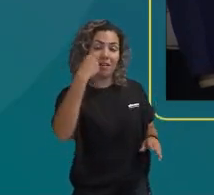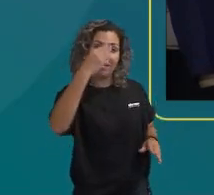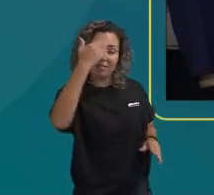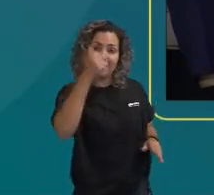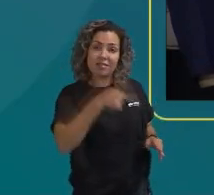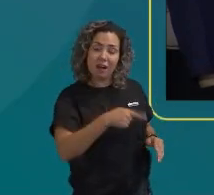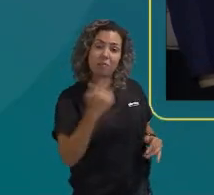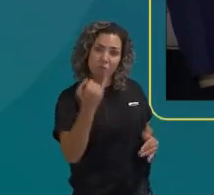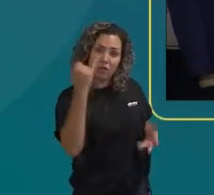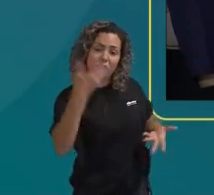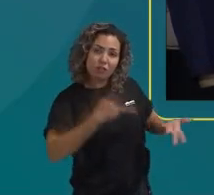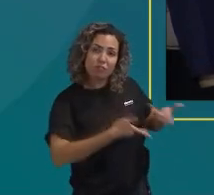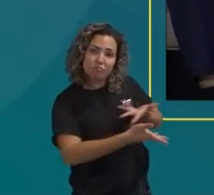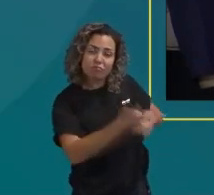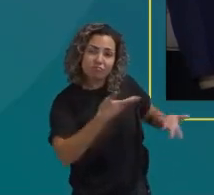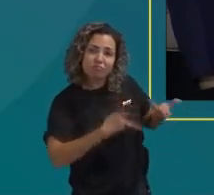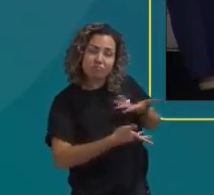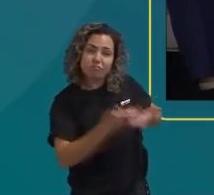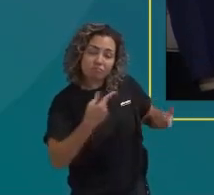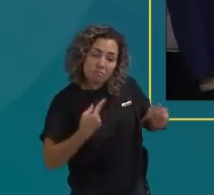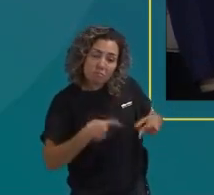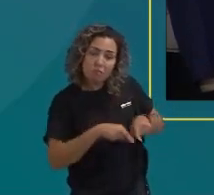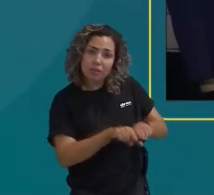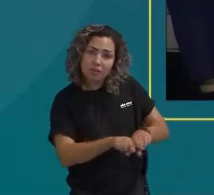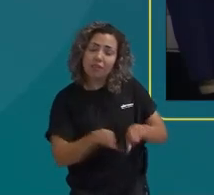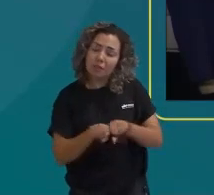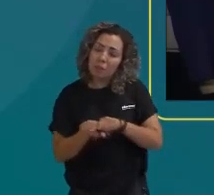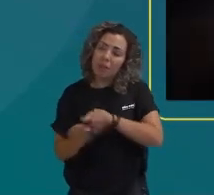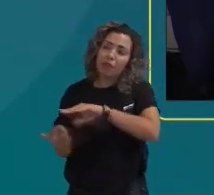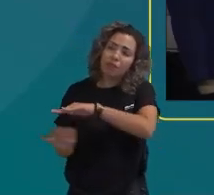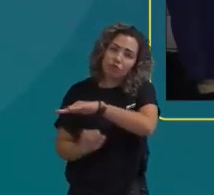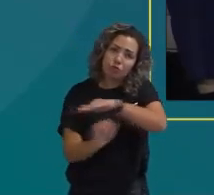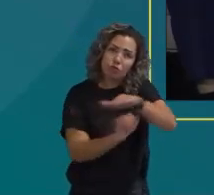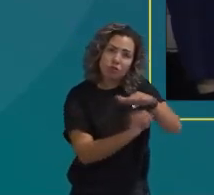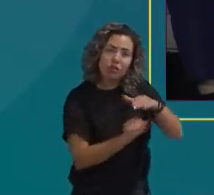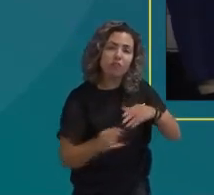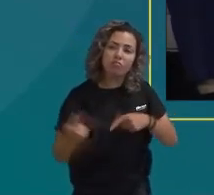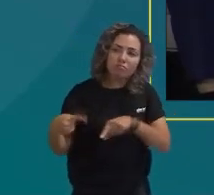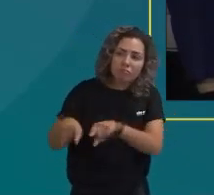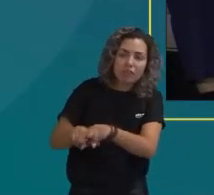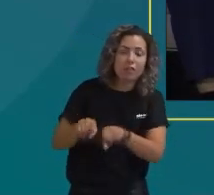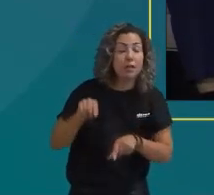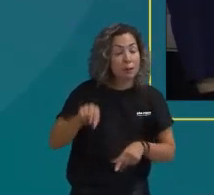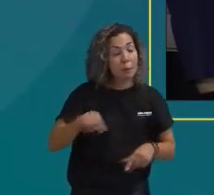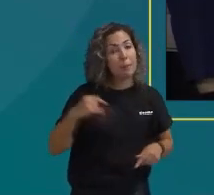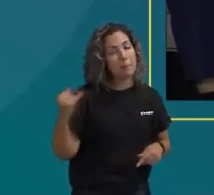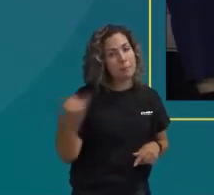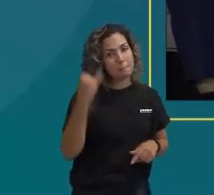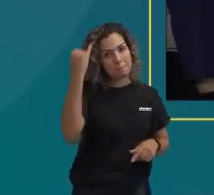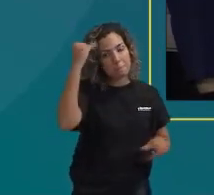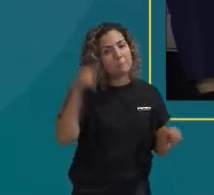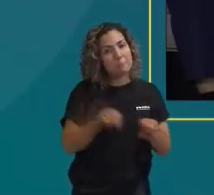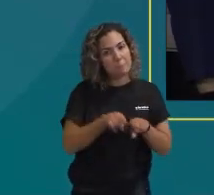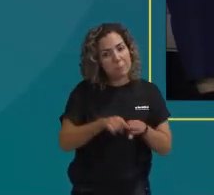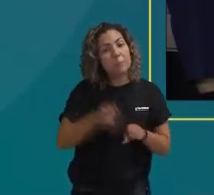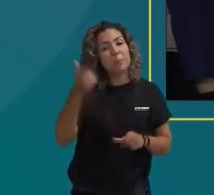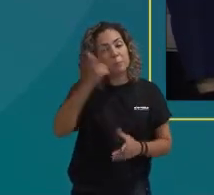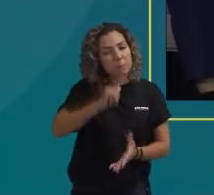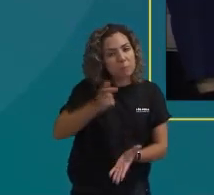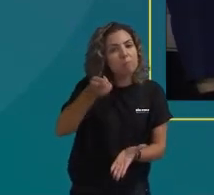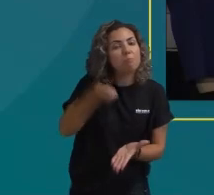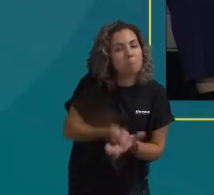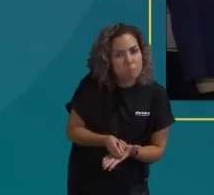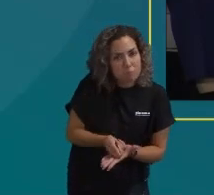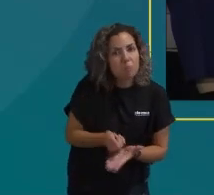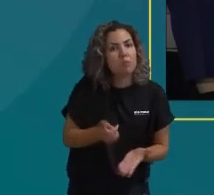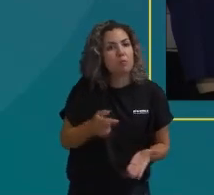partnership with many institutions, and you know that's important for ensuring that our data is constantly being